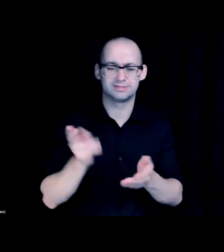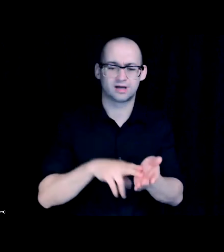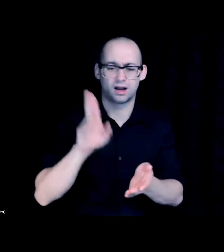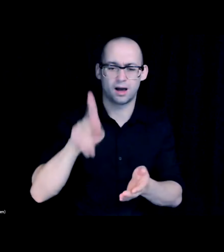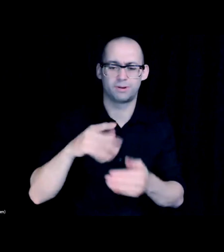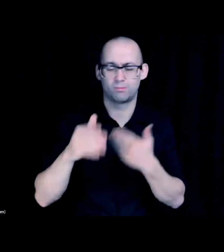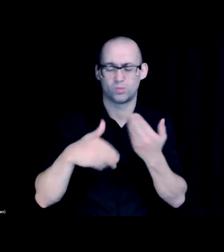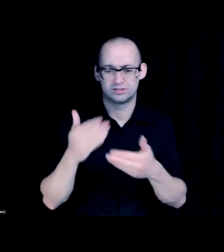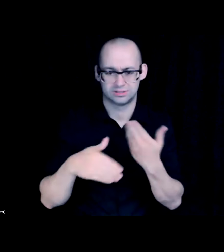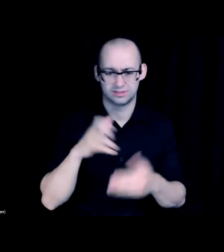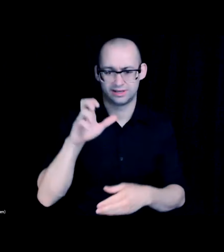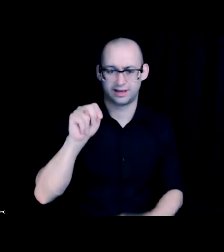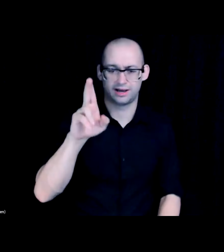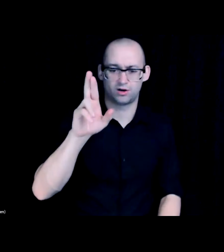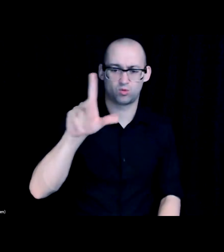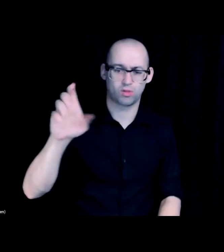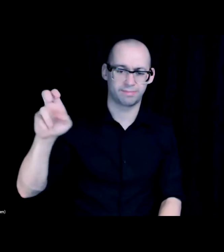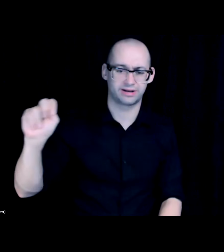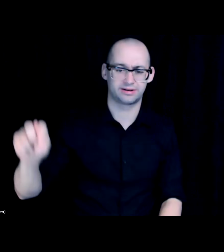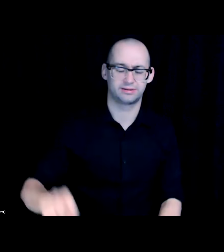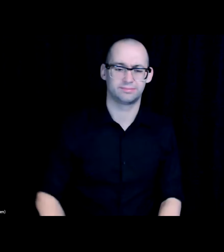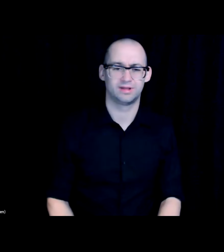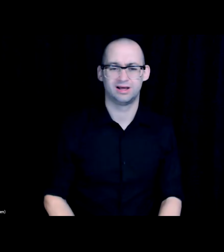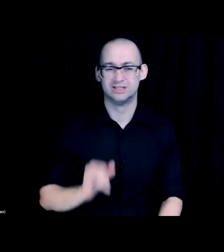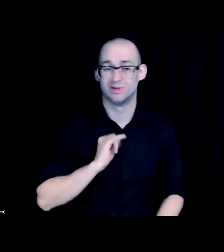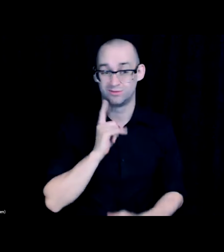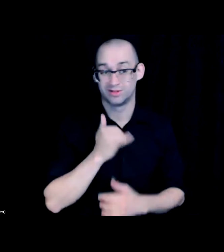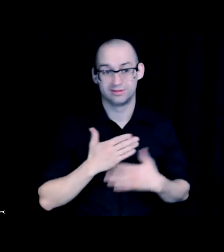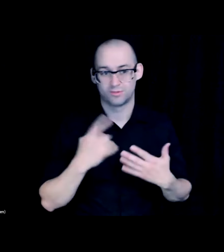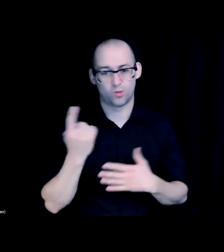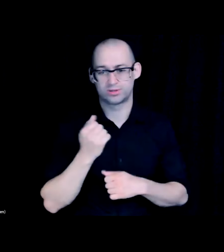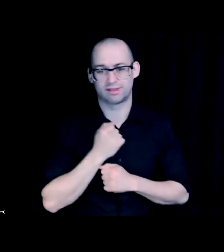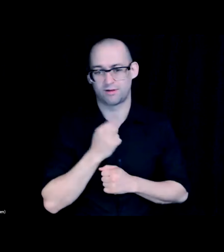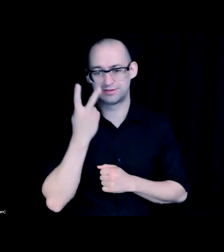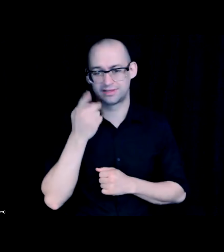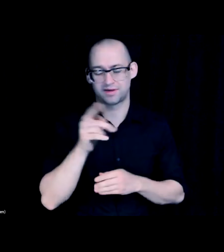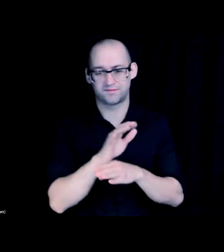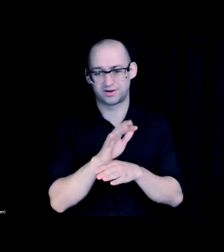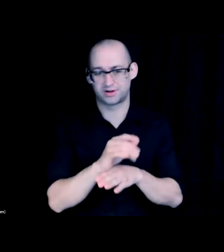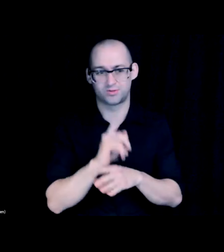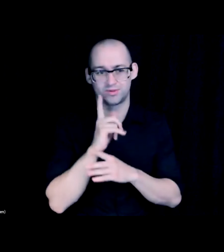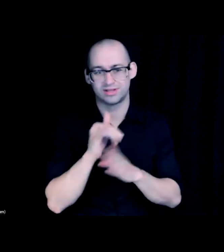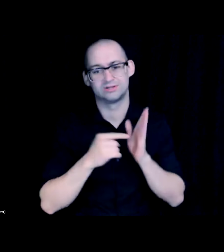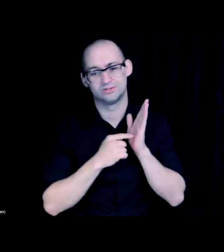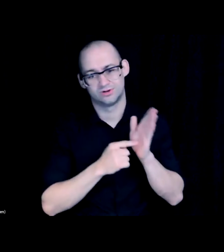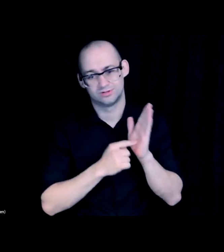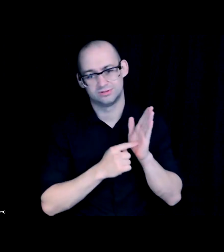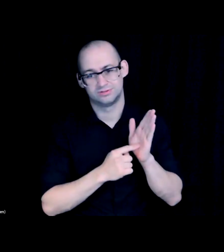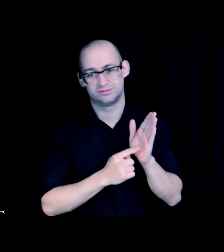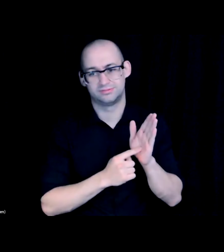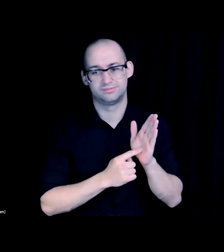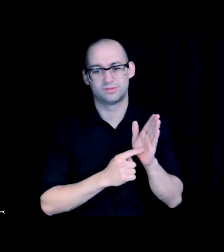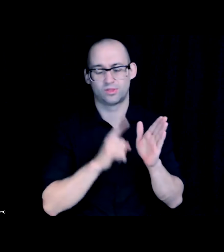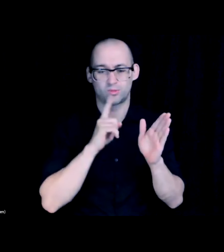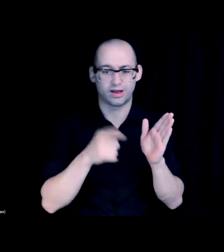So Josh, I always love seeing that time-lapse video that you show. It's so demonstrative, and I know there was a lot of folks in the